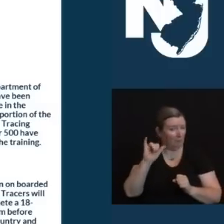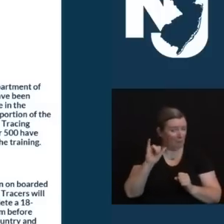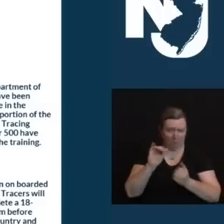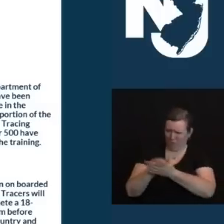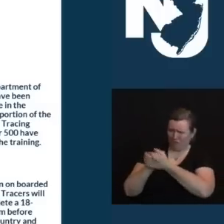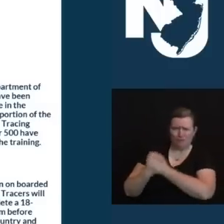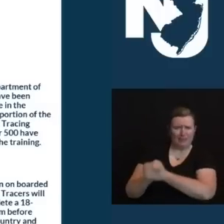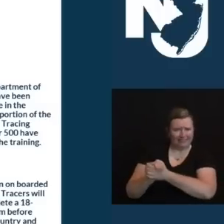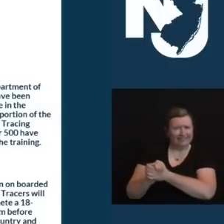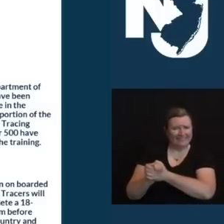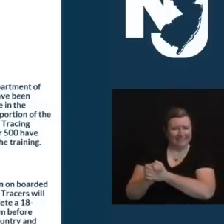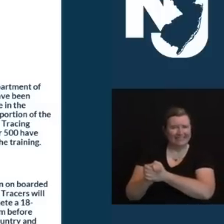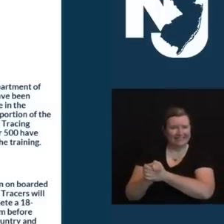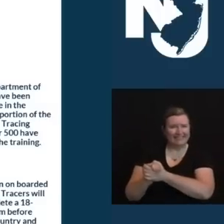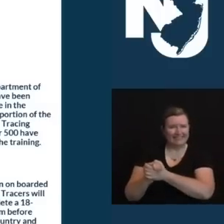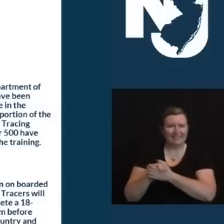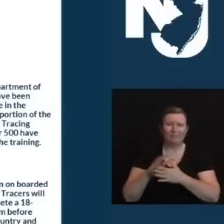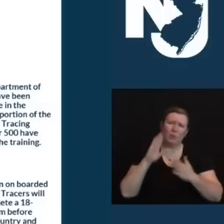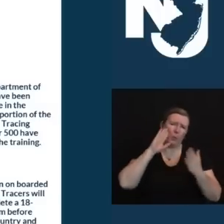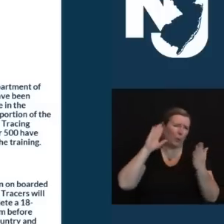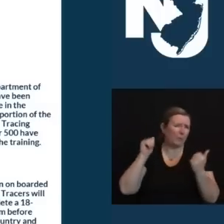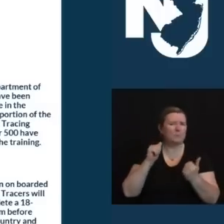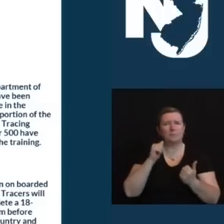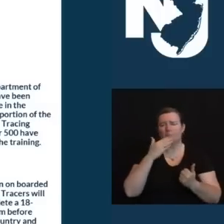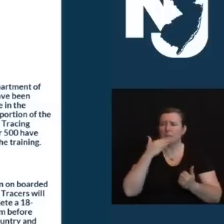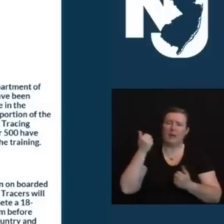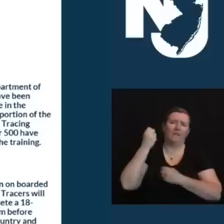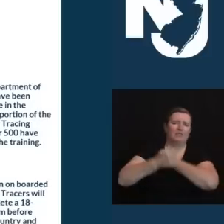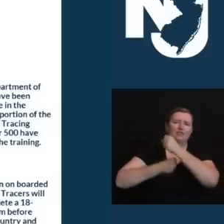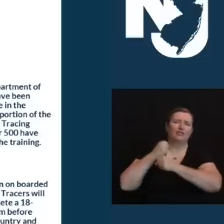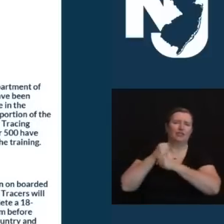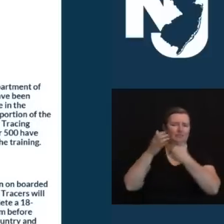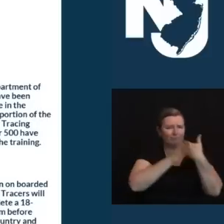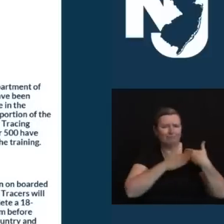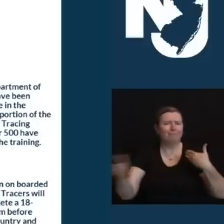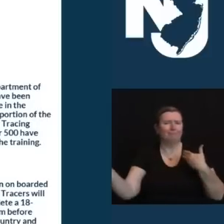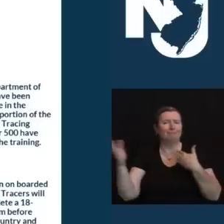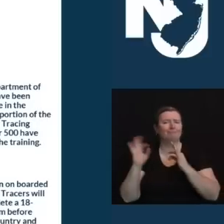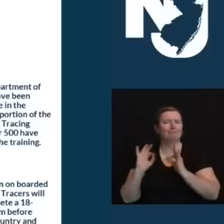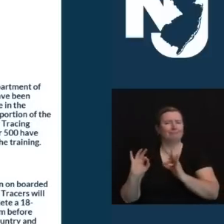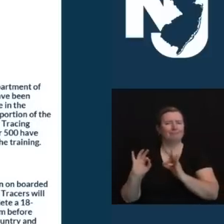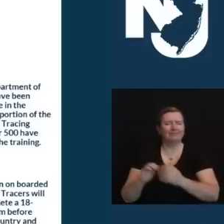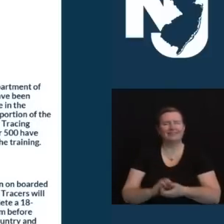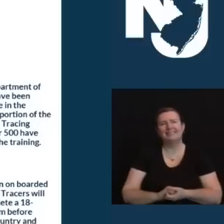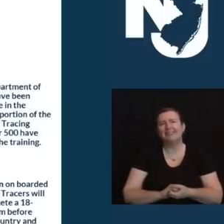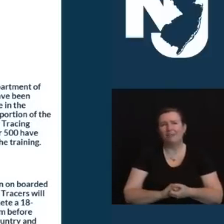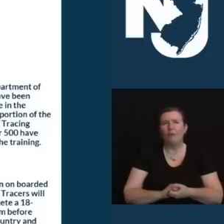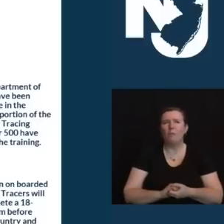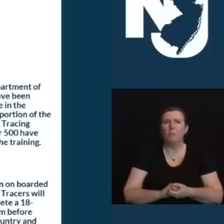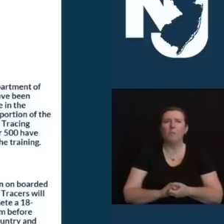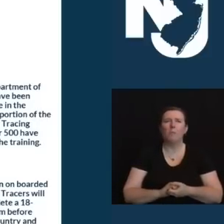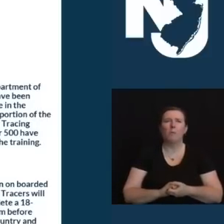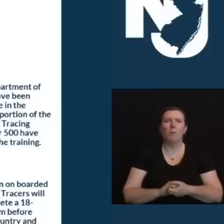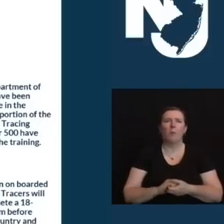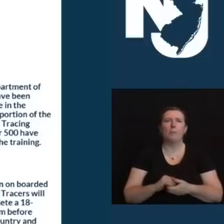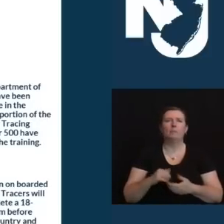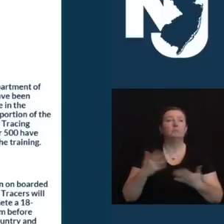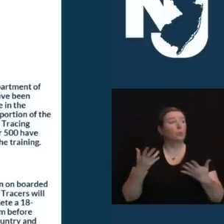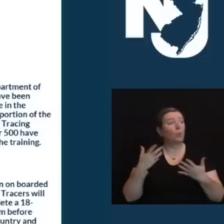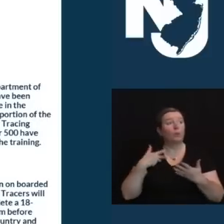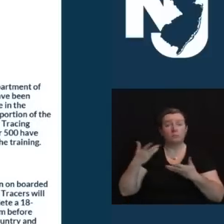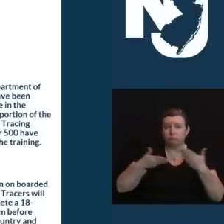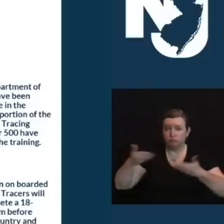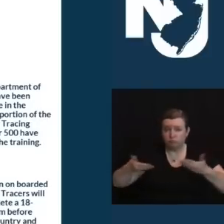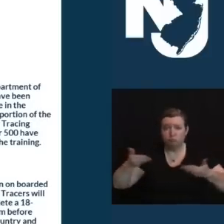an extraordinary American university. So over the past week, the work to onboard more contact tracers